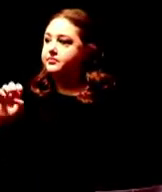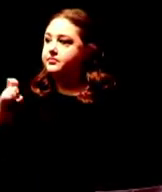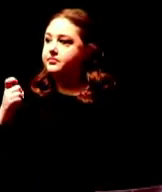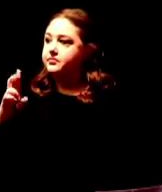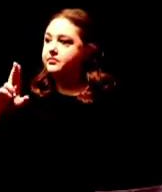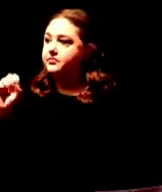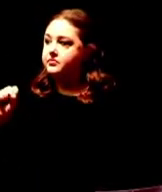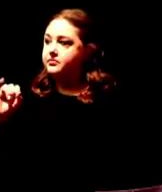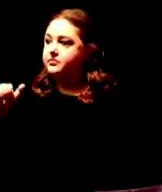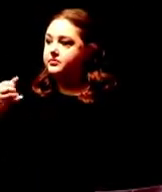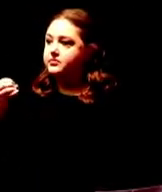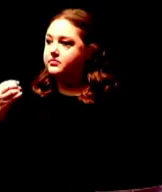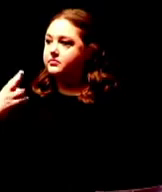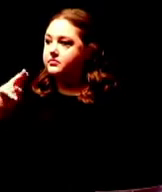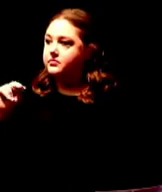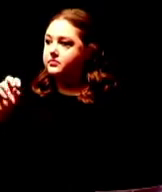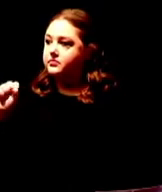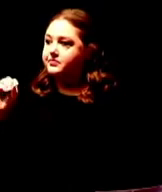Lexus Johnson.